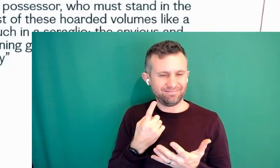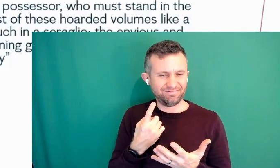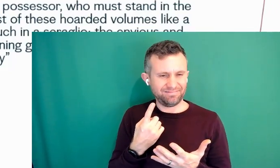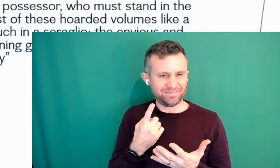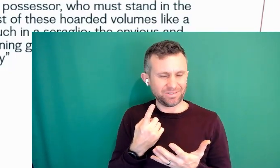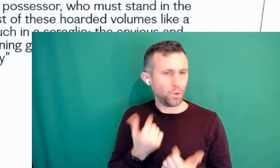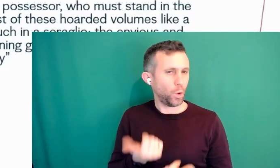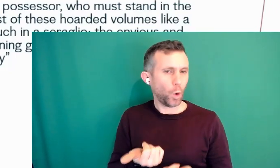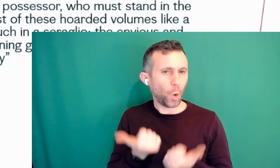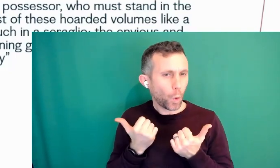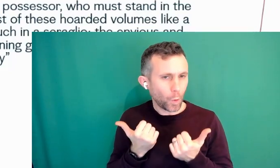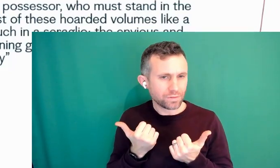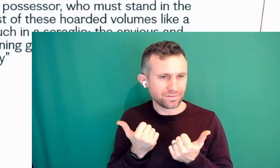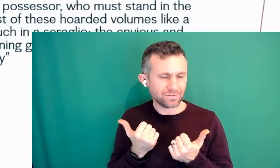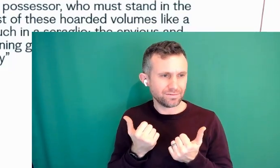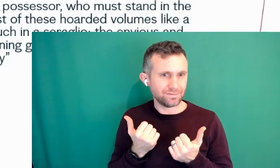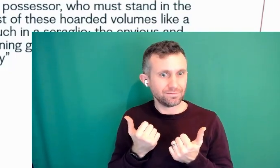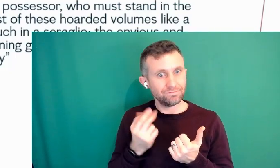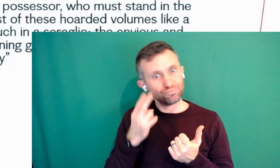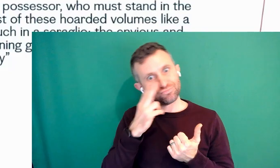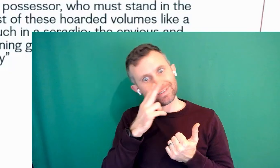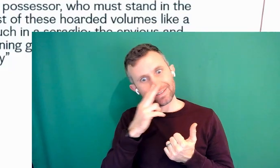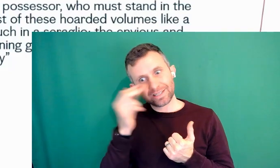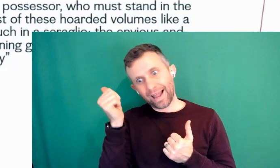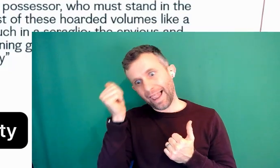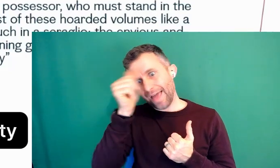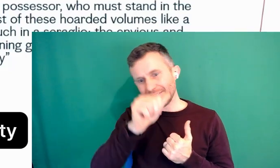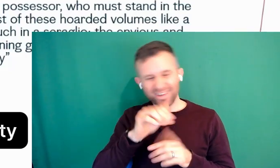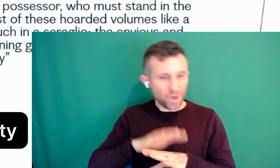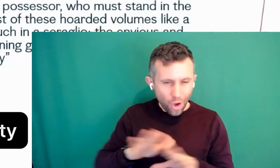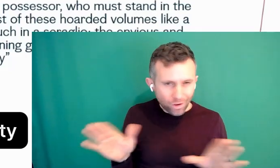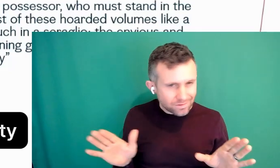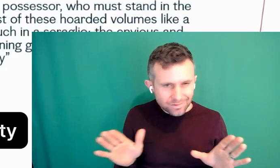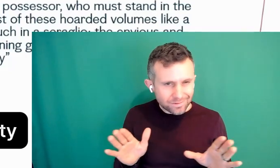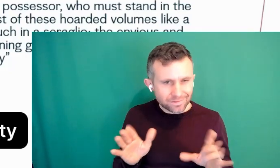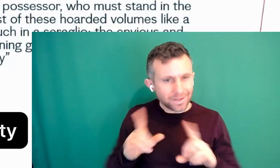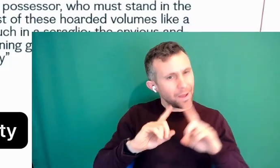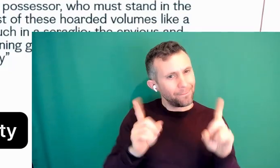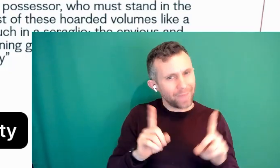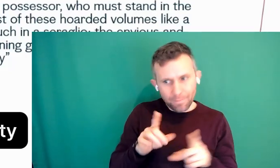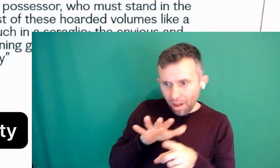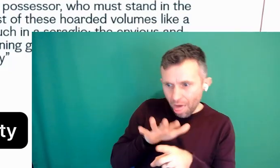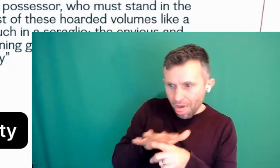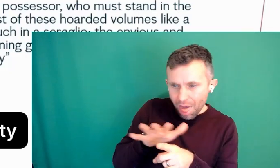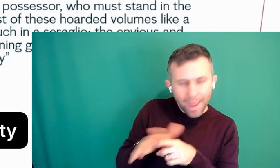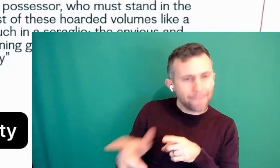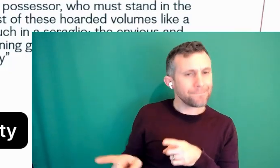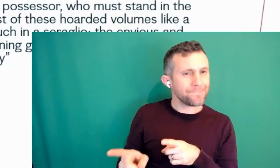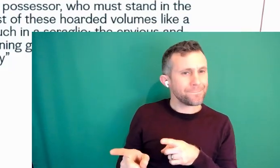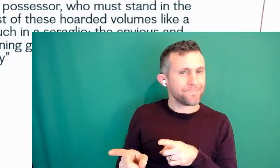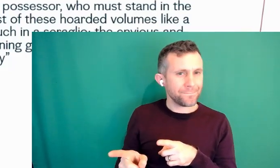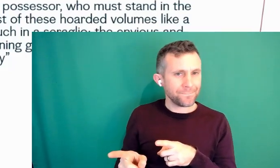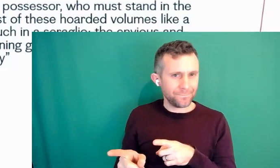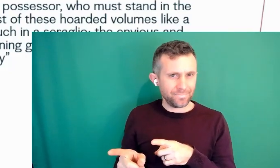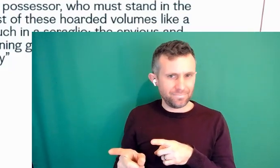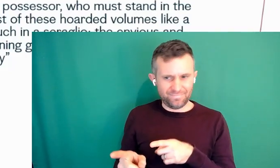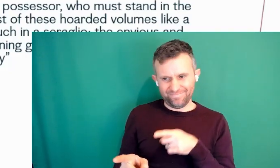Some very low blows to Soane, exposing that Soane was not born into high society.